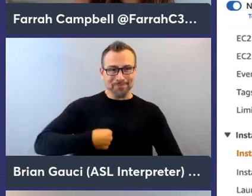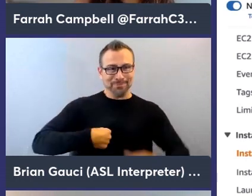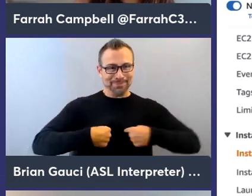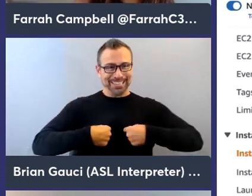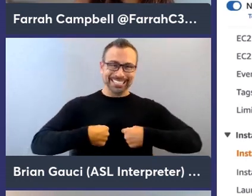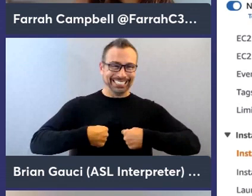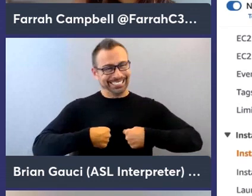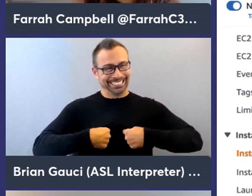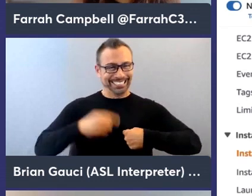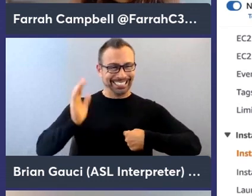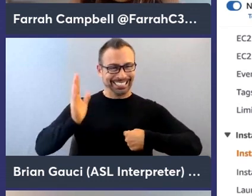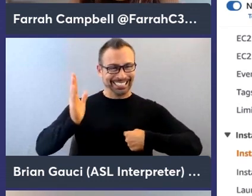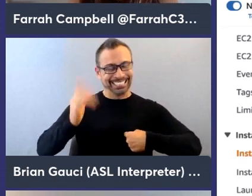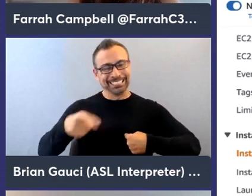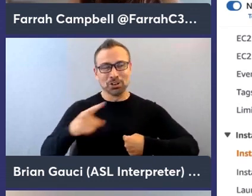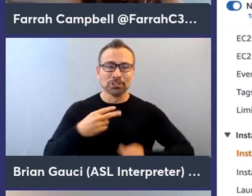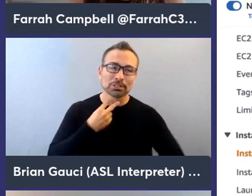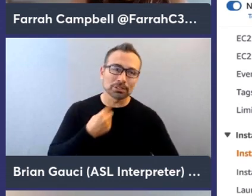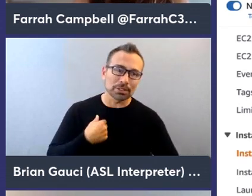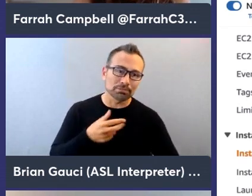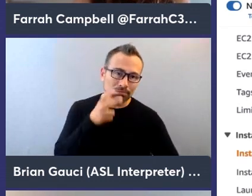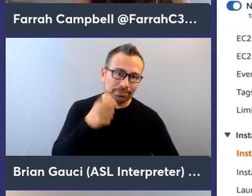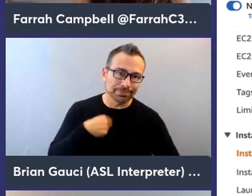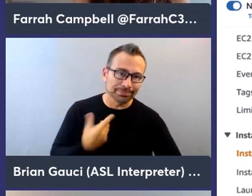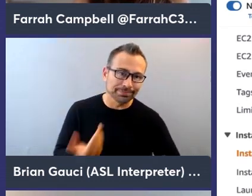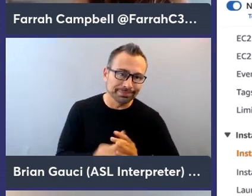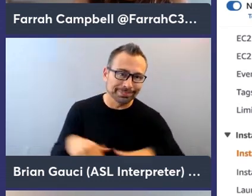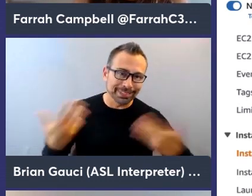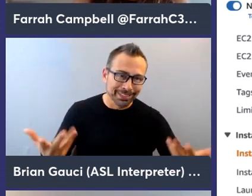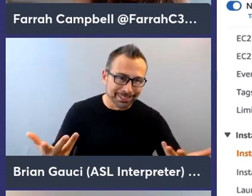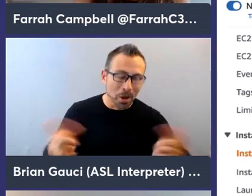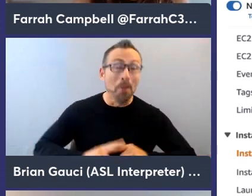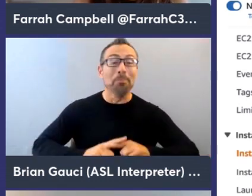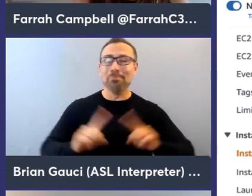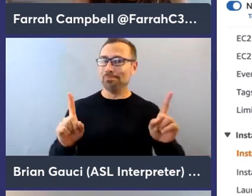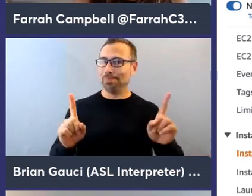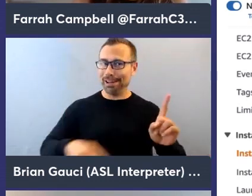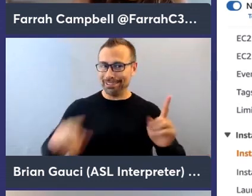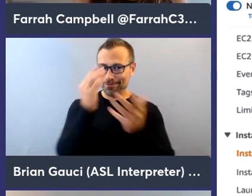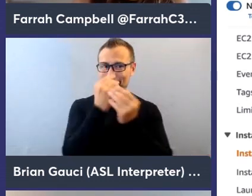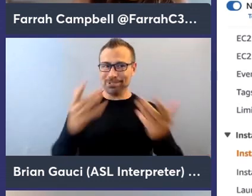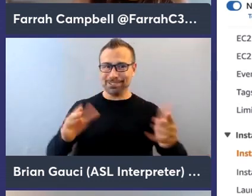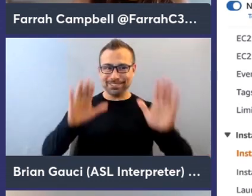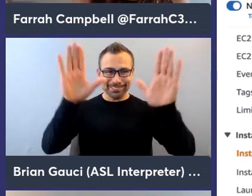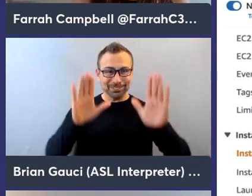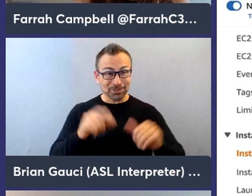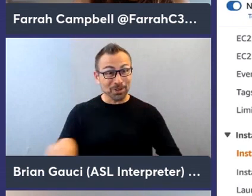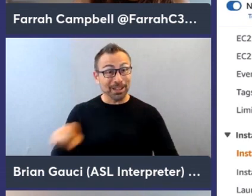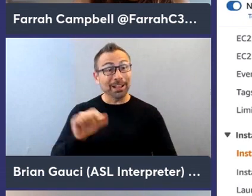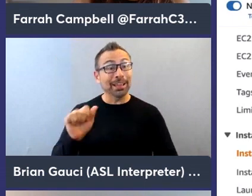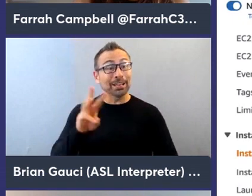you. But there's all kinds of great information on there.